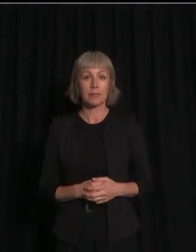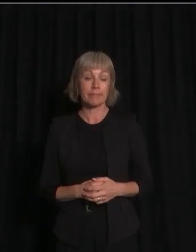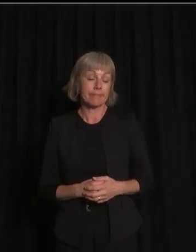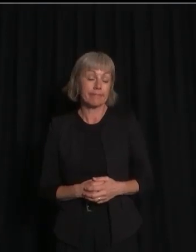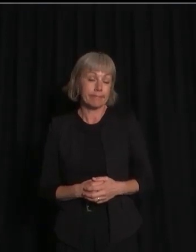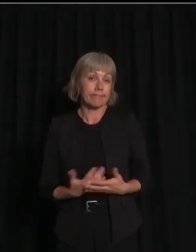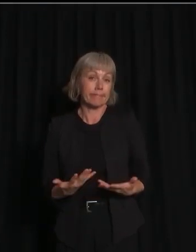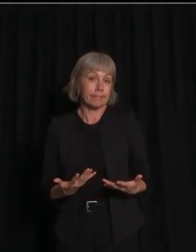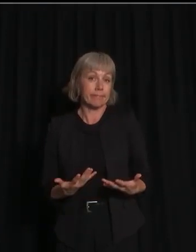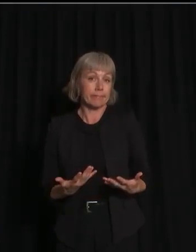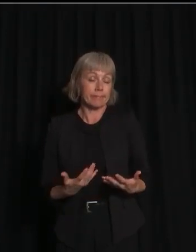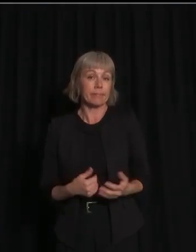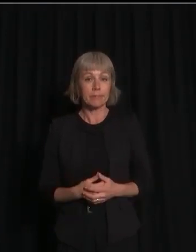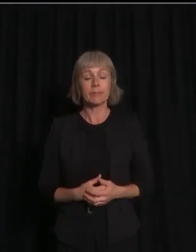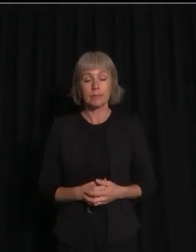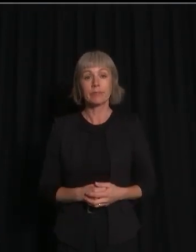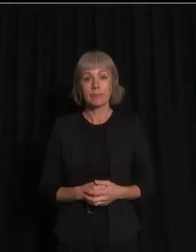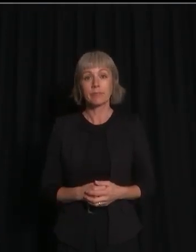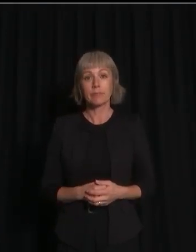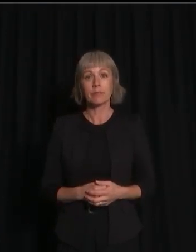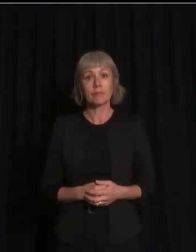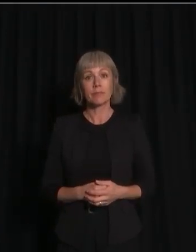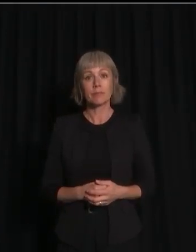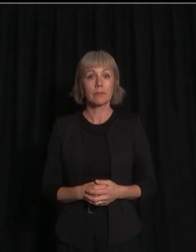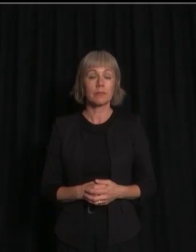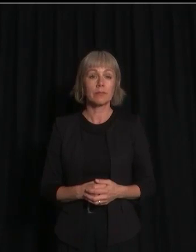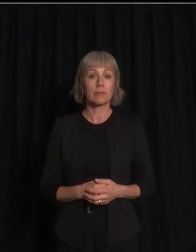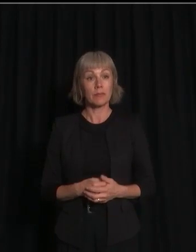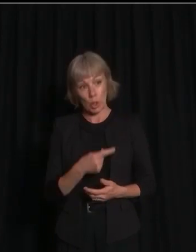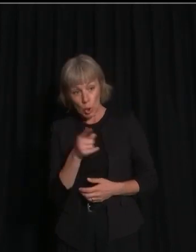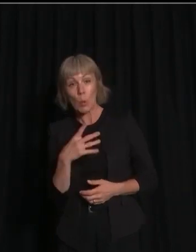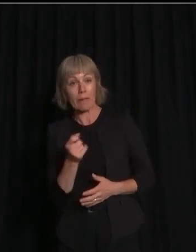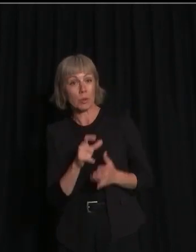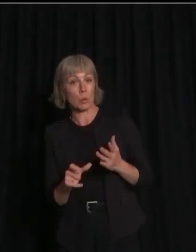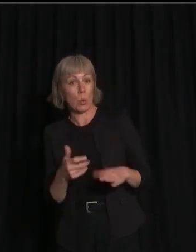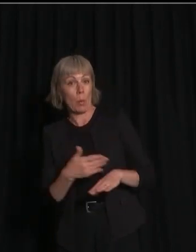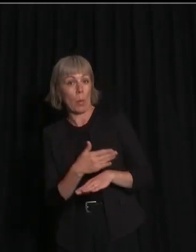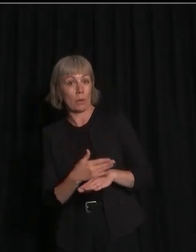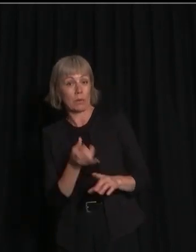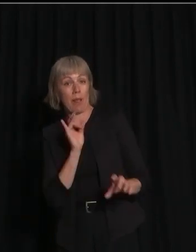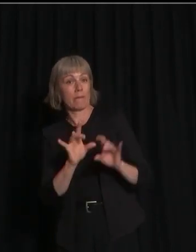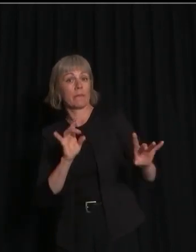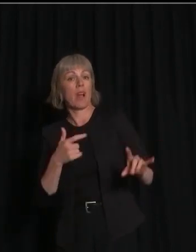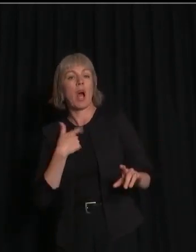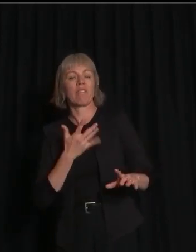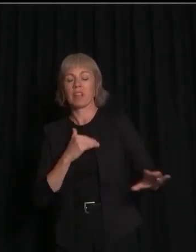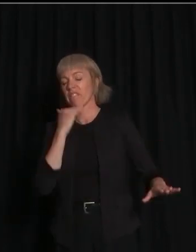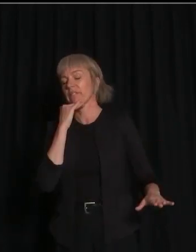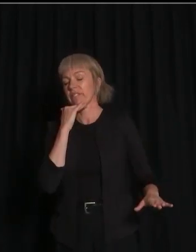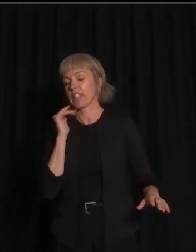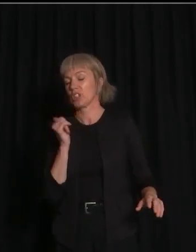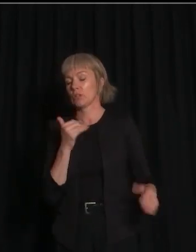yeah, that's yeah. You guys also have to do the work, because I'm sick of it.